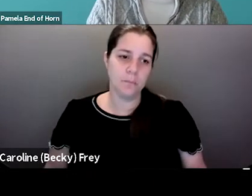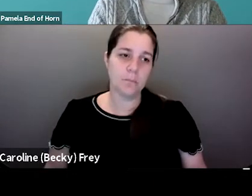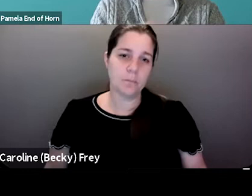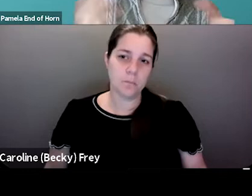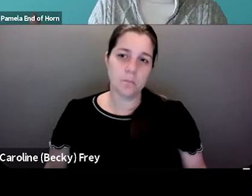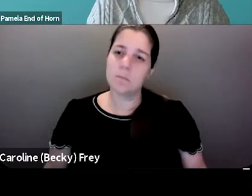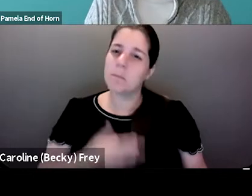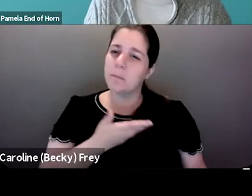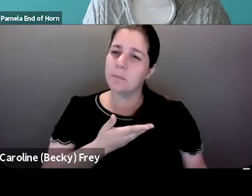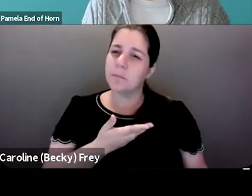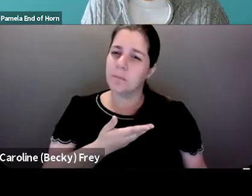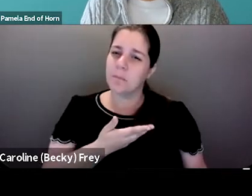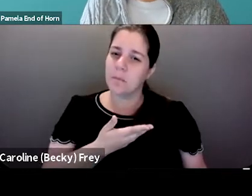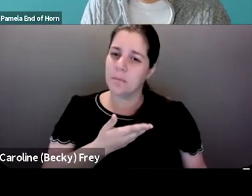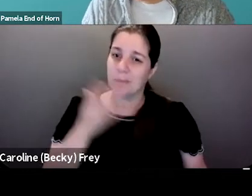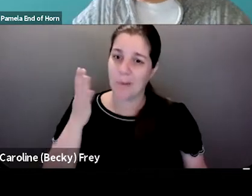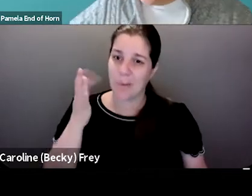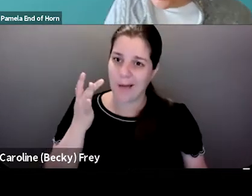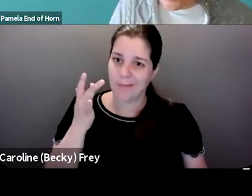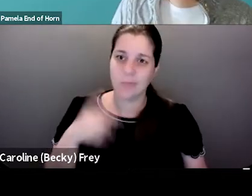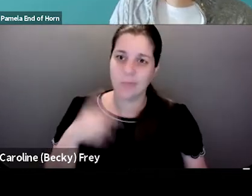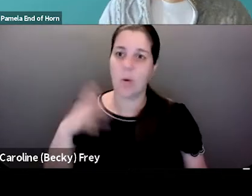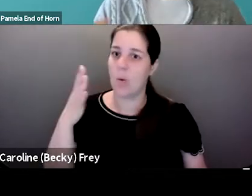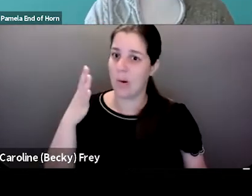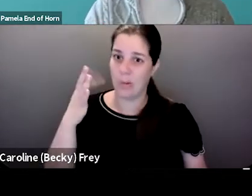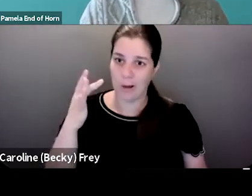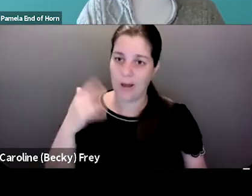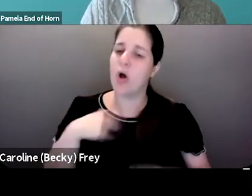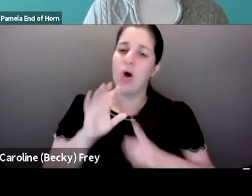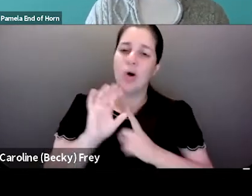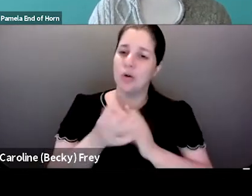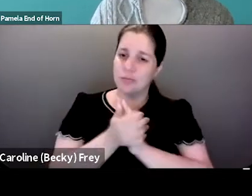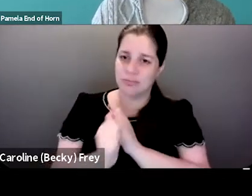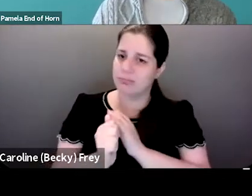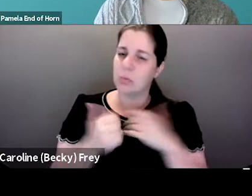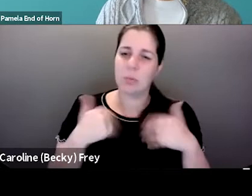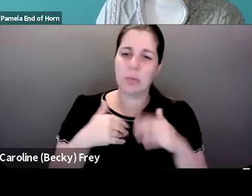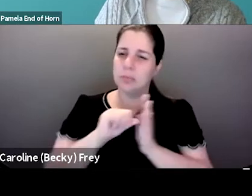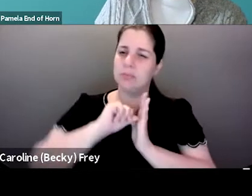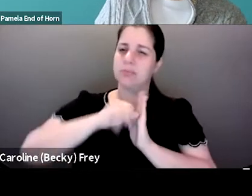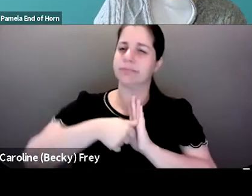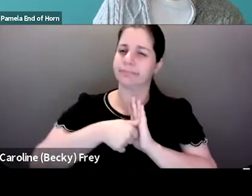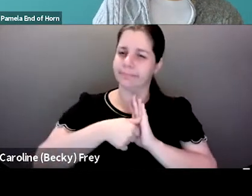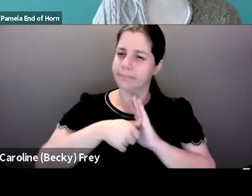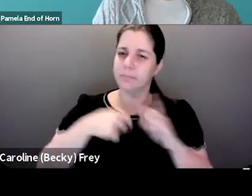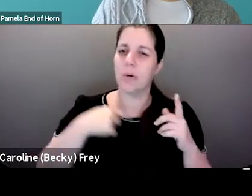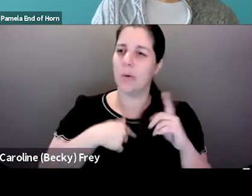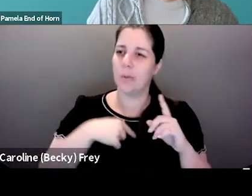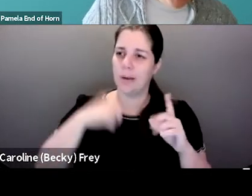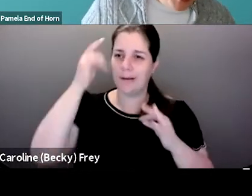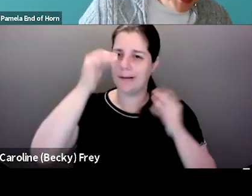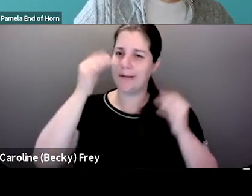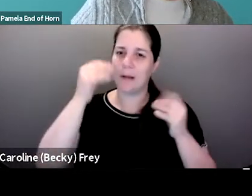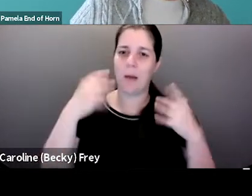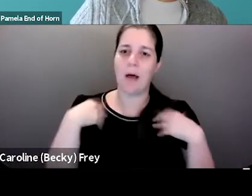So why do we have to go beyond cultural competency? Cultural competency is one of the hallmarks when we think about